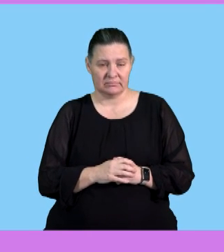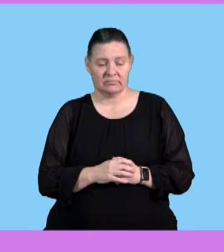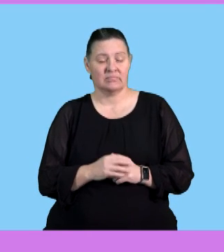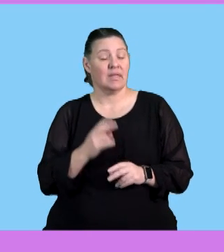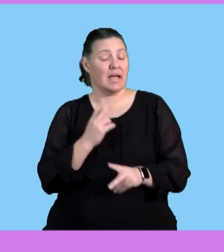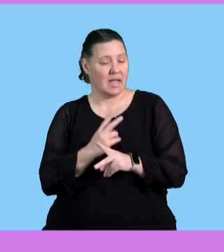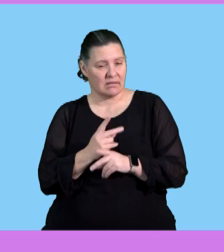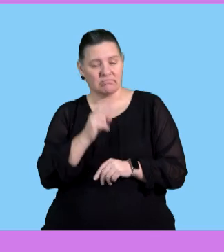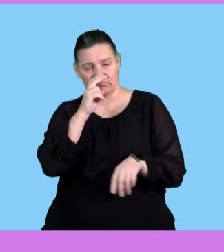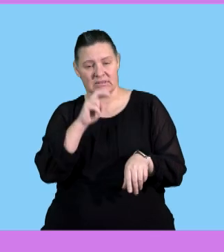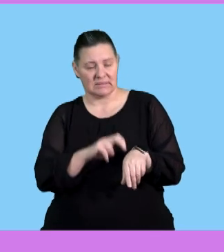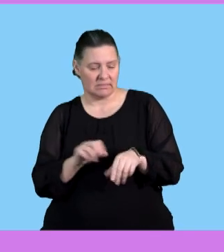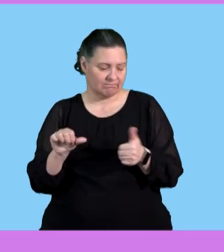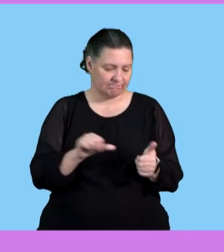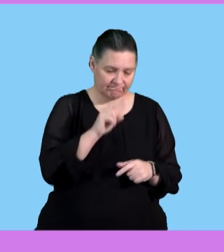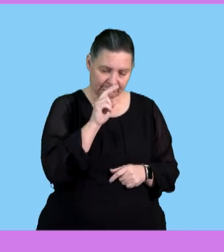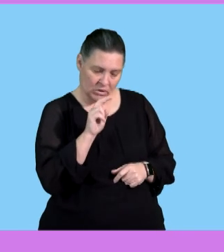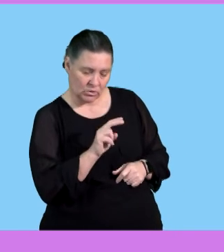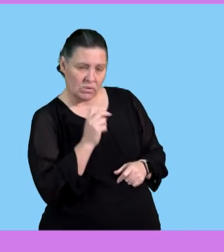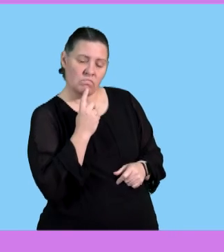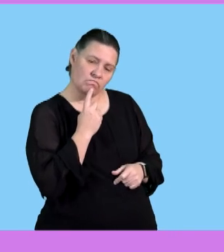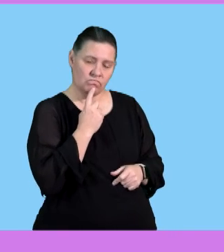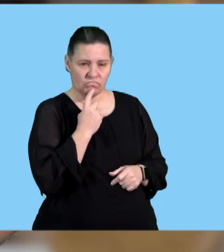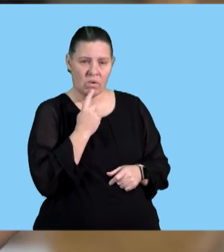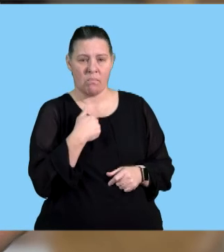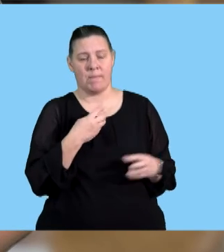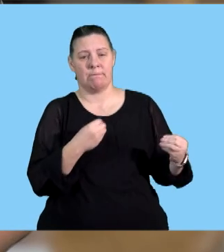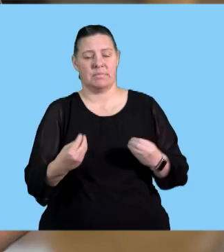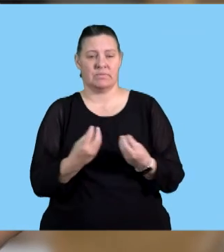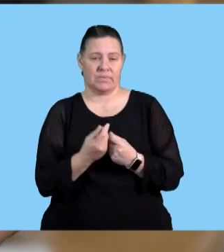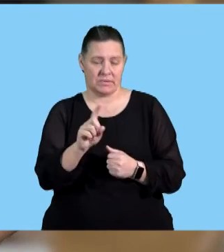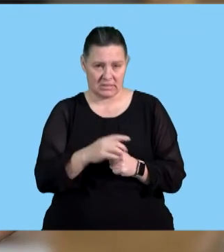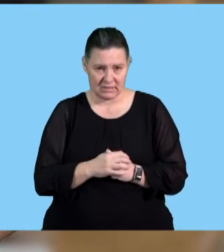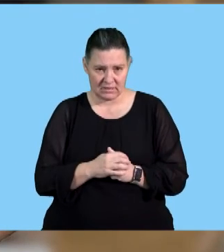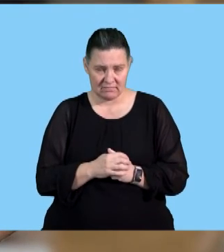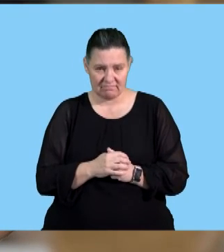67 cents. Again, she needs to go and look at